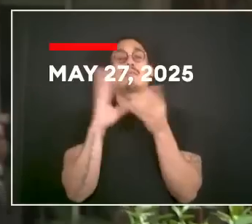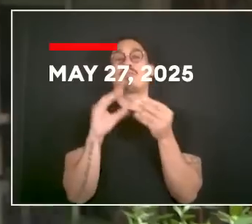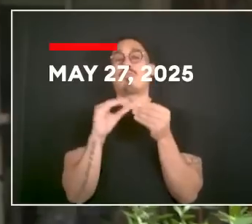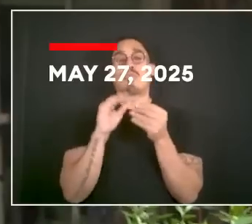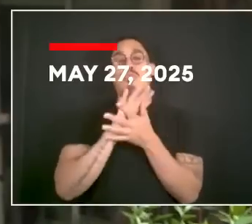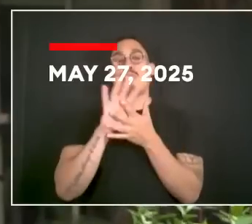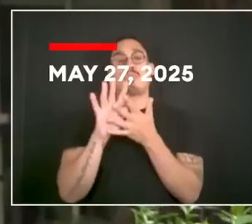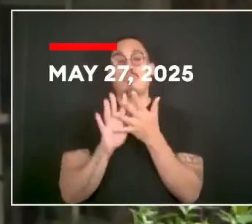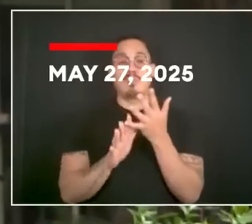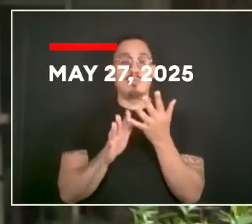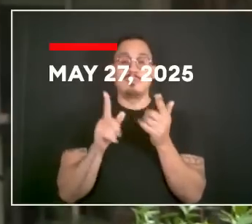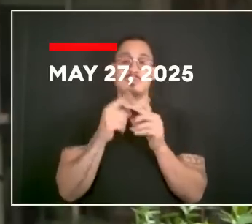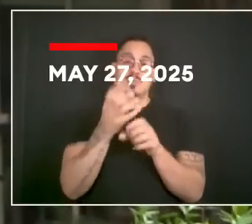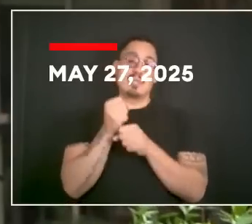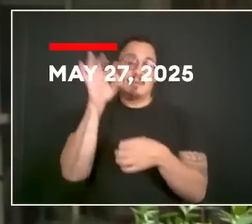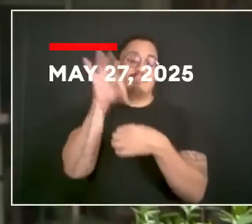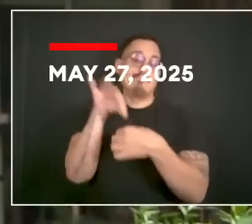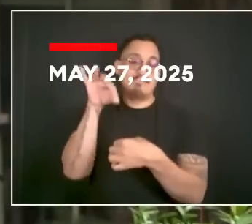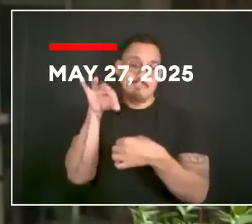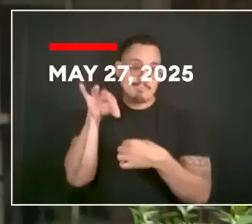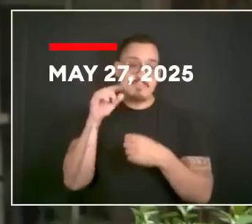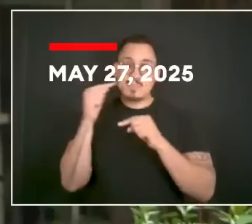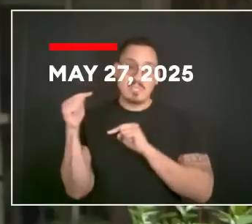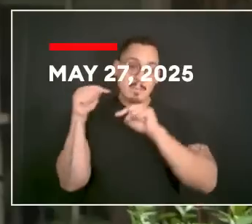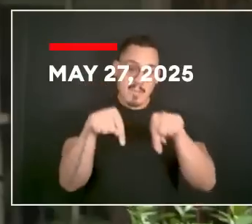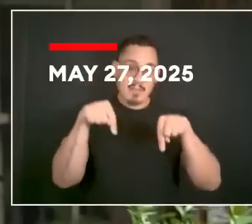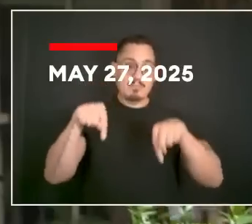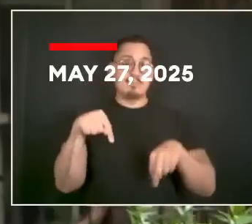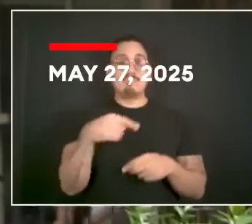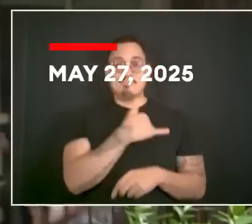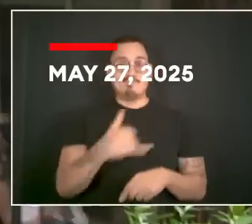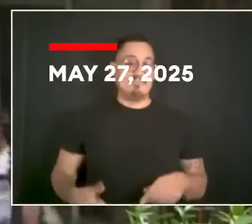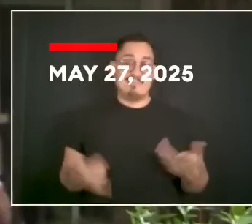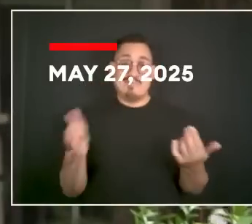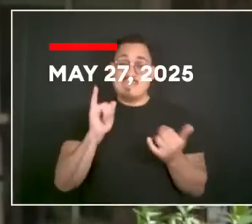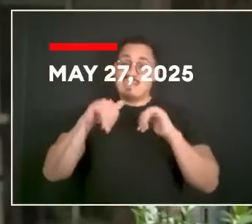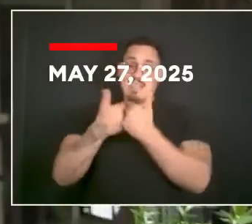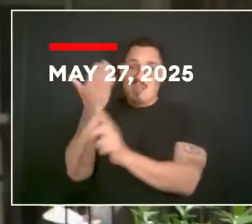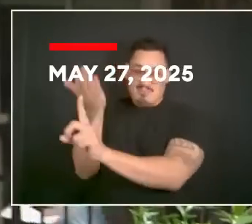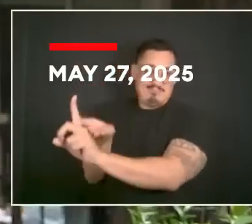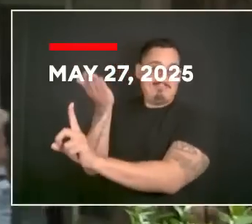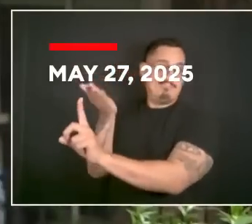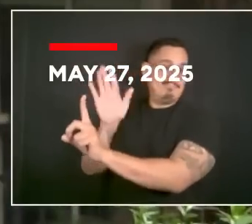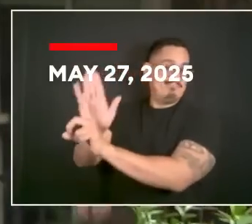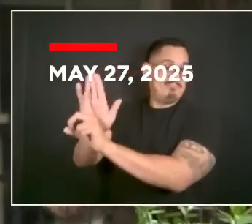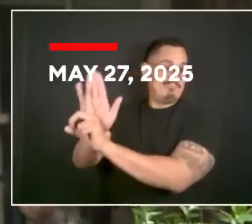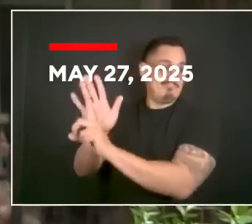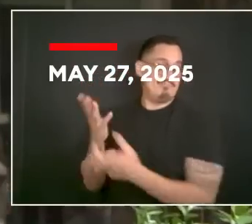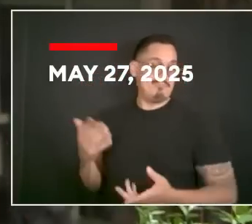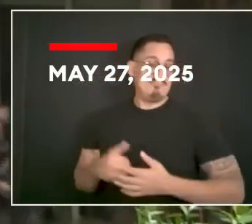to get elected, to get back in office. That's just how he is. And so